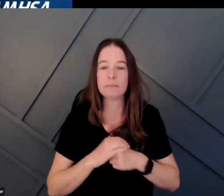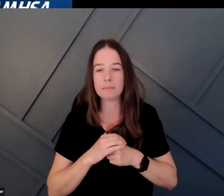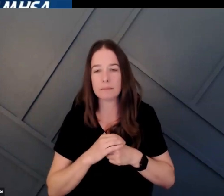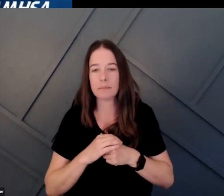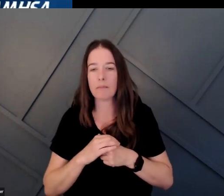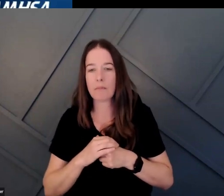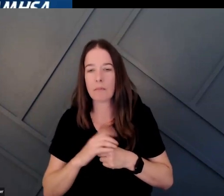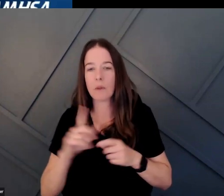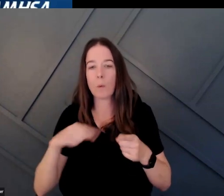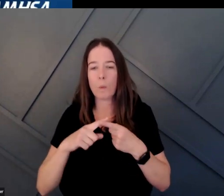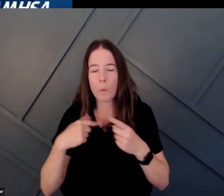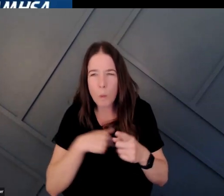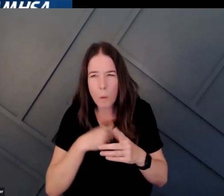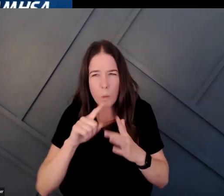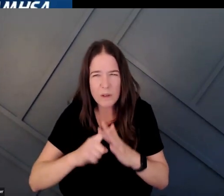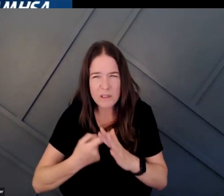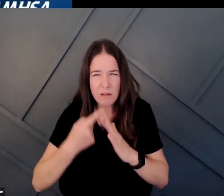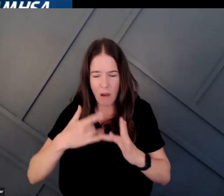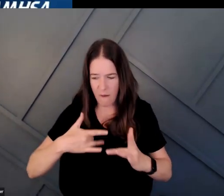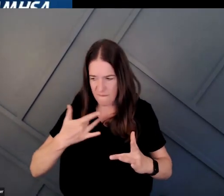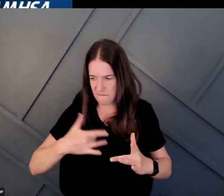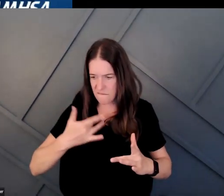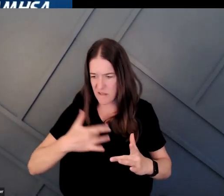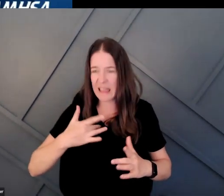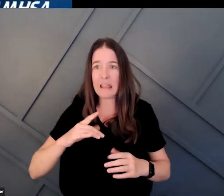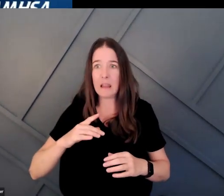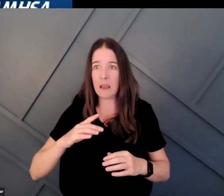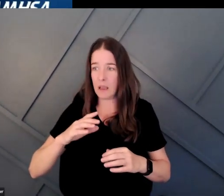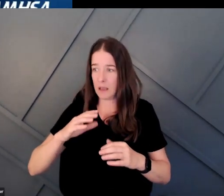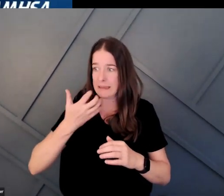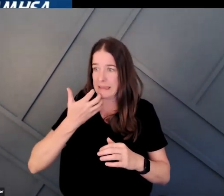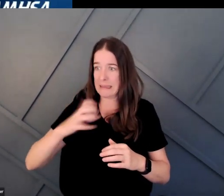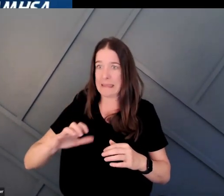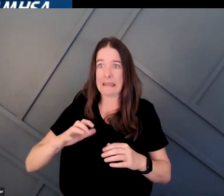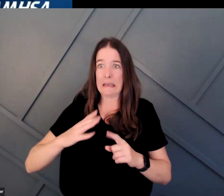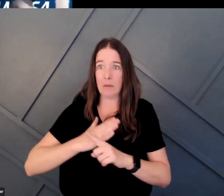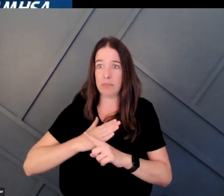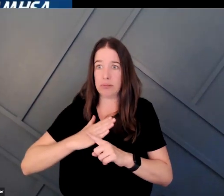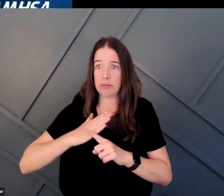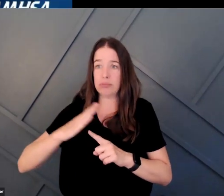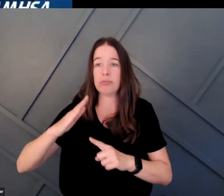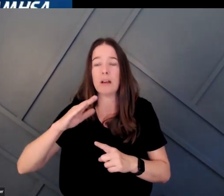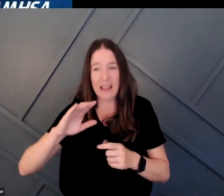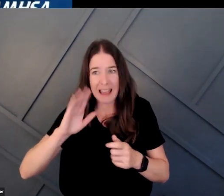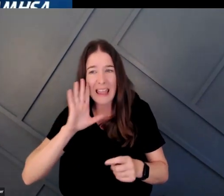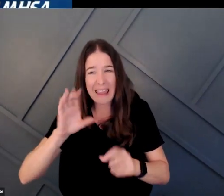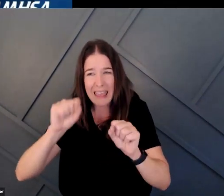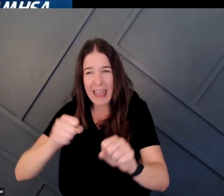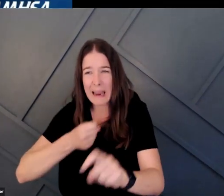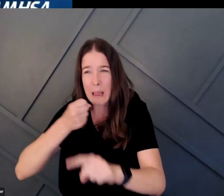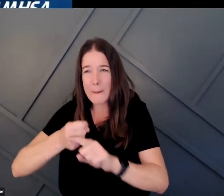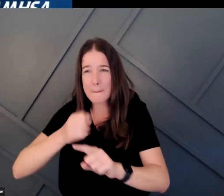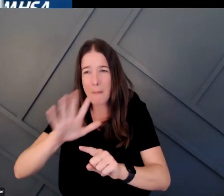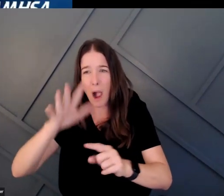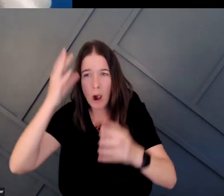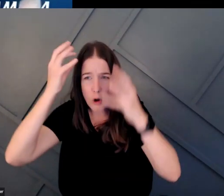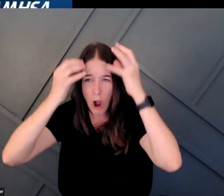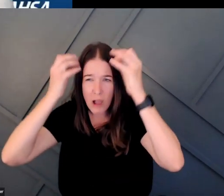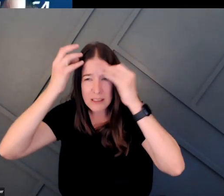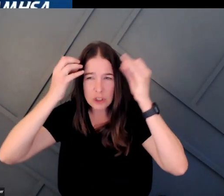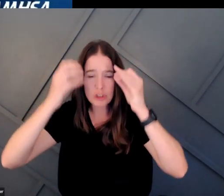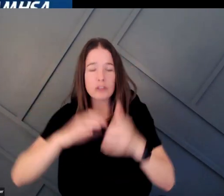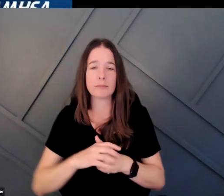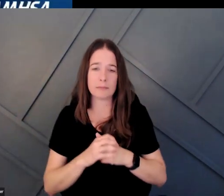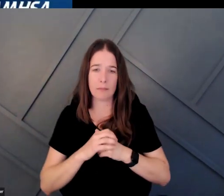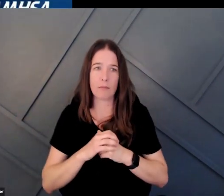thinking once we've started to feel the effects of extreme heat. There's a type of extreme heat of physiology